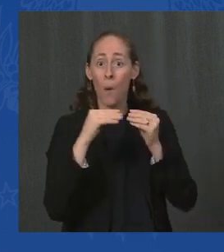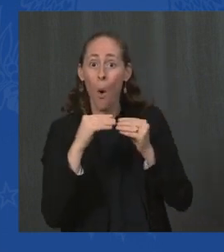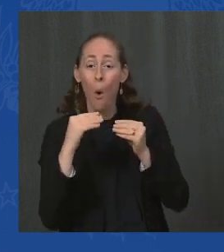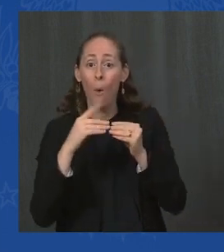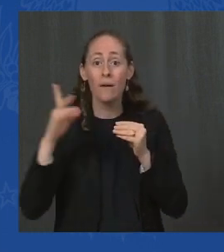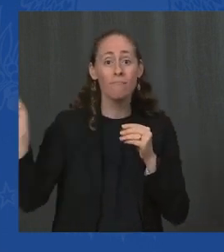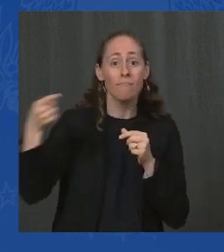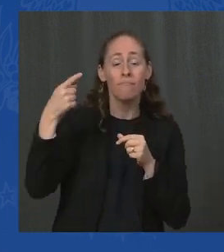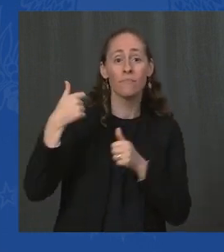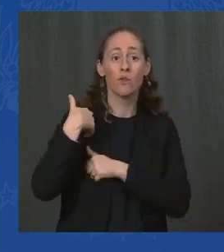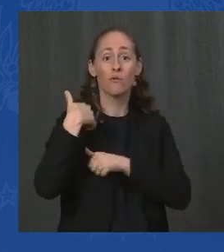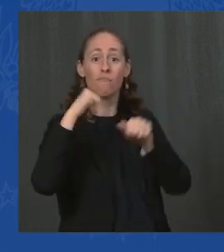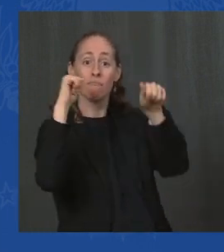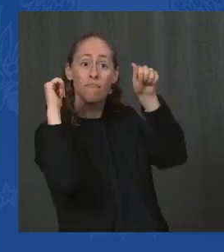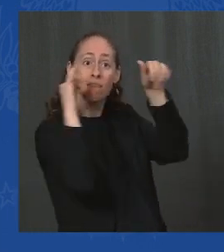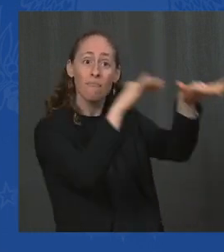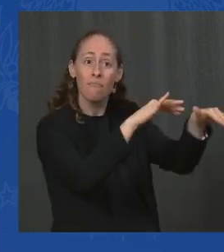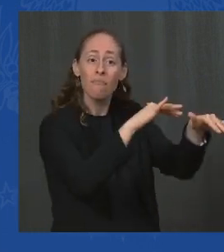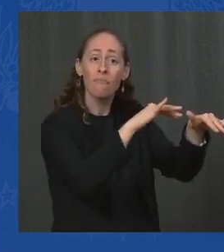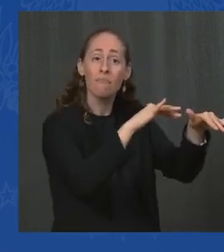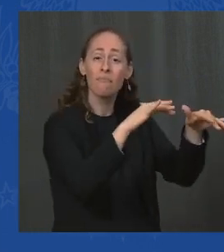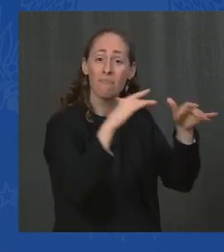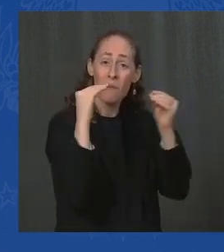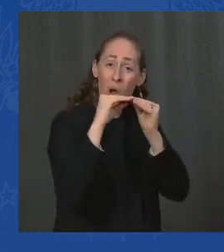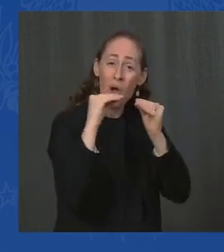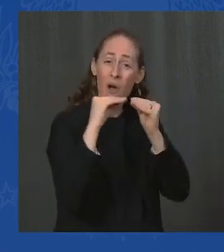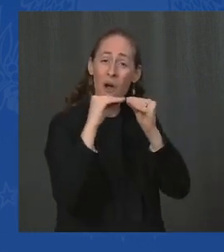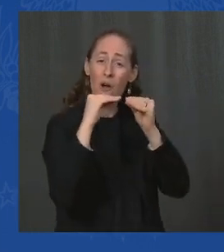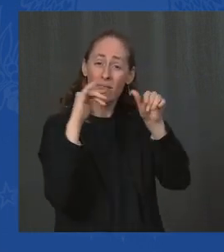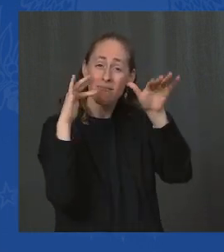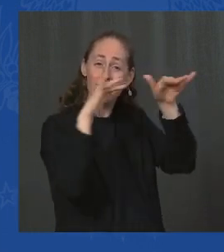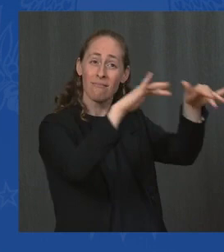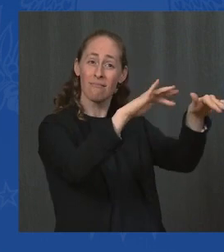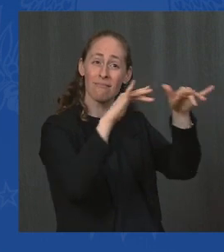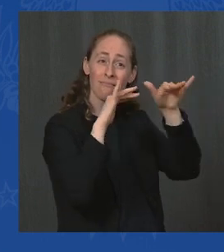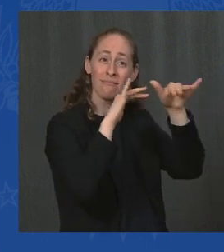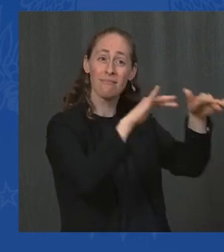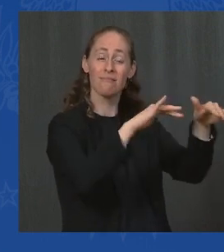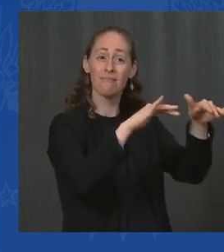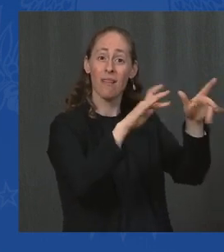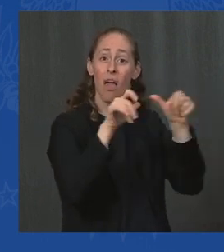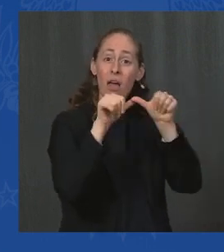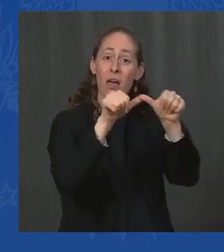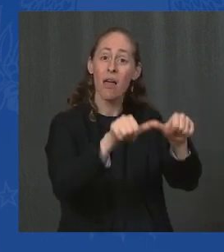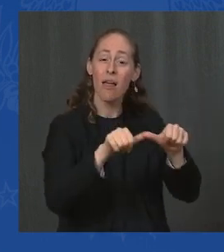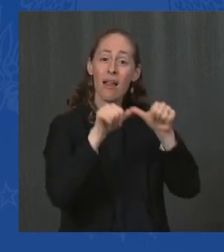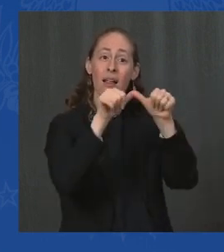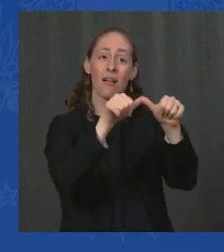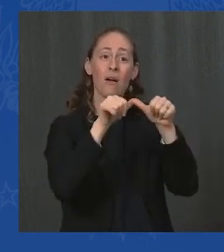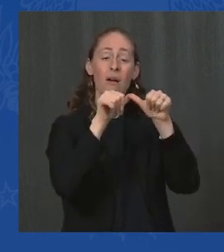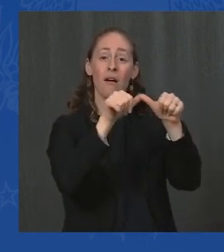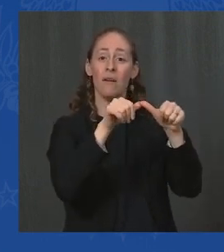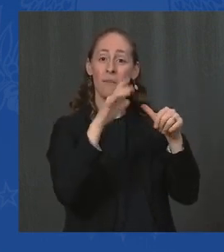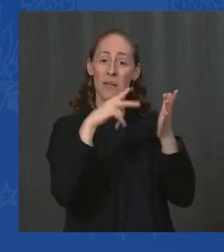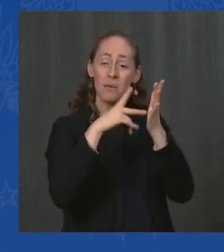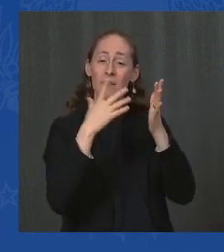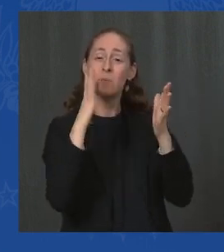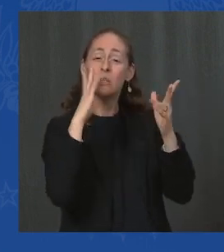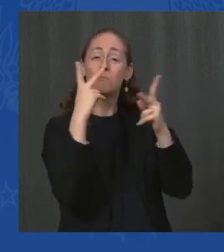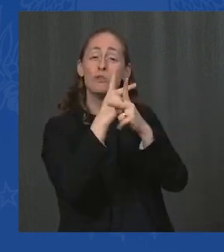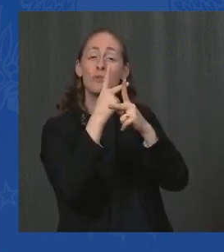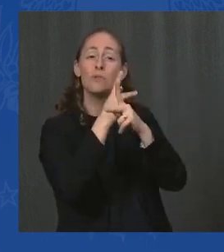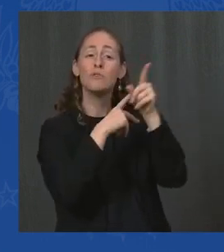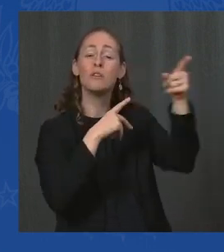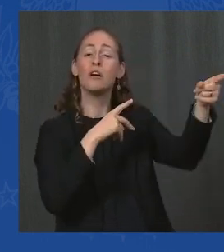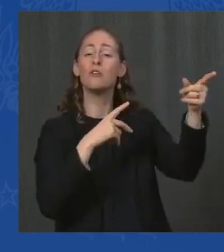in thousands of more troops and escalate the war. To those asking for